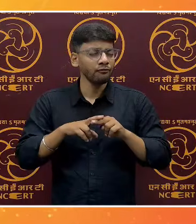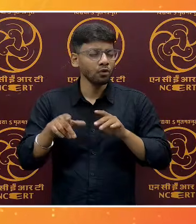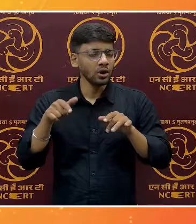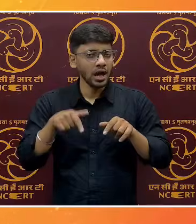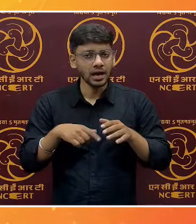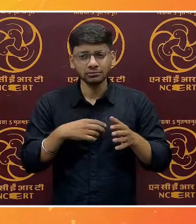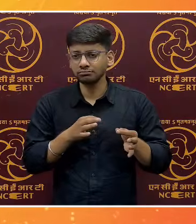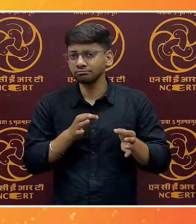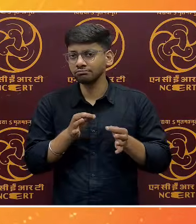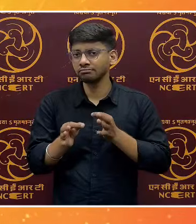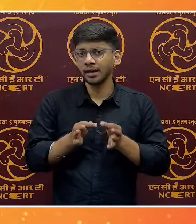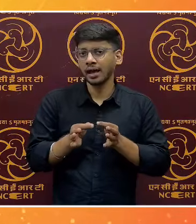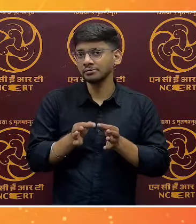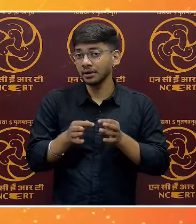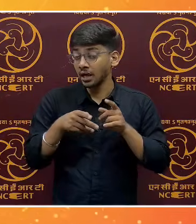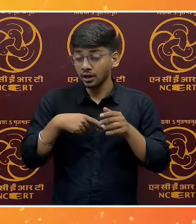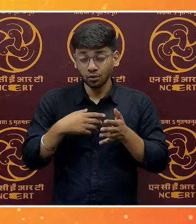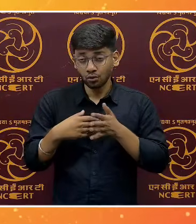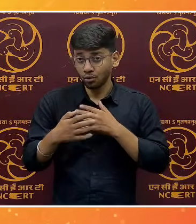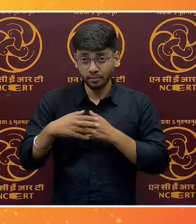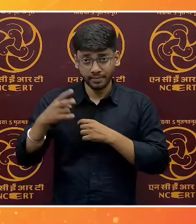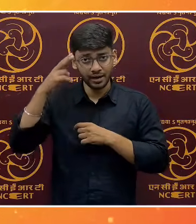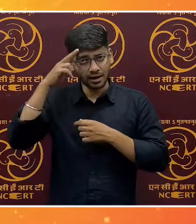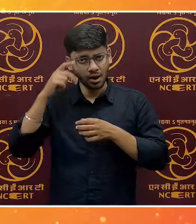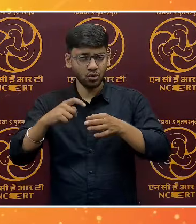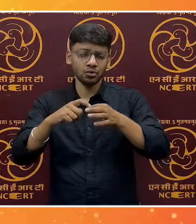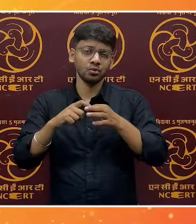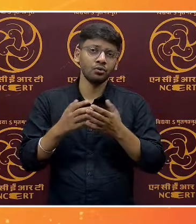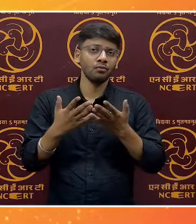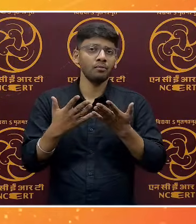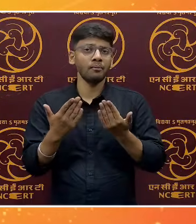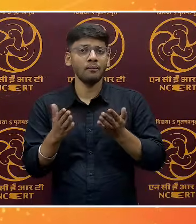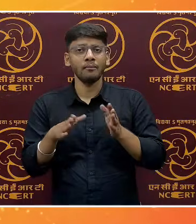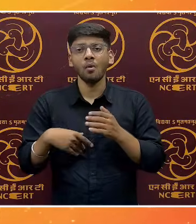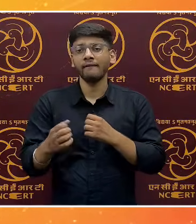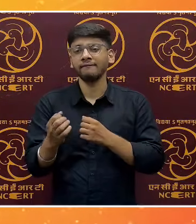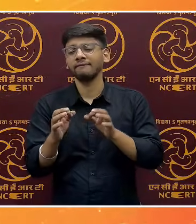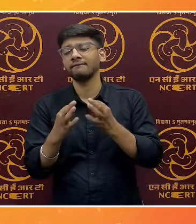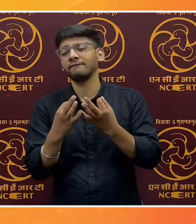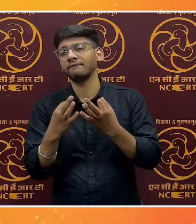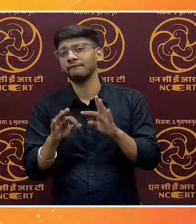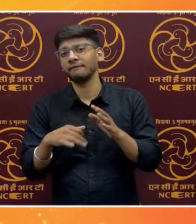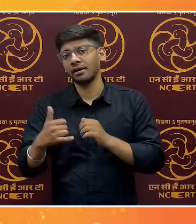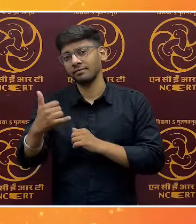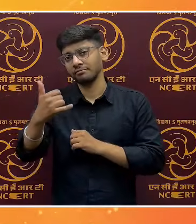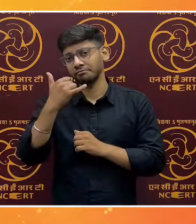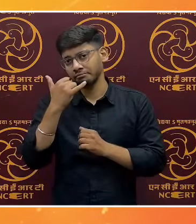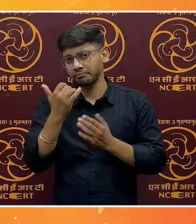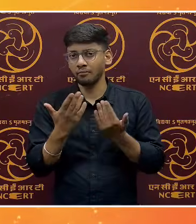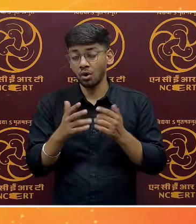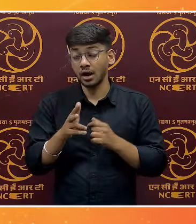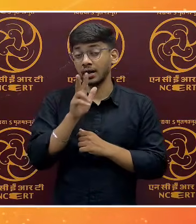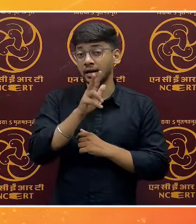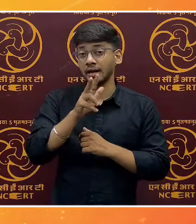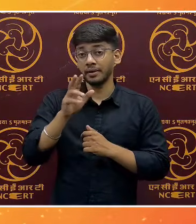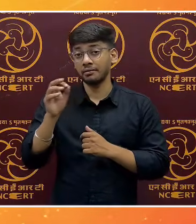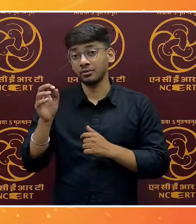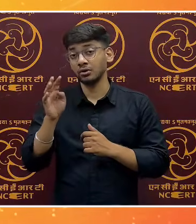your queries, your questions throughout the program. So feel free to give us a call on our number, which is